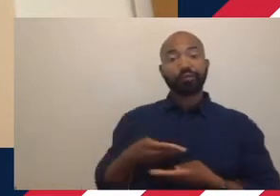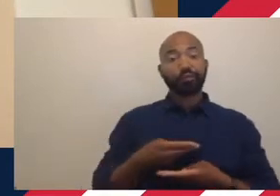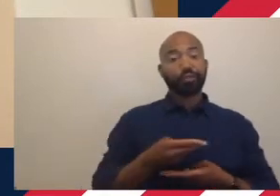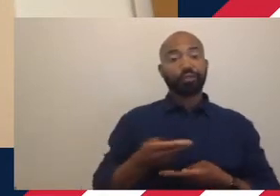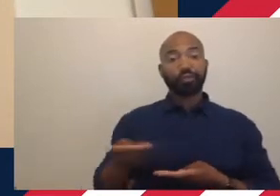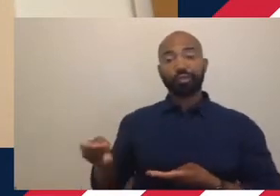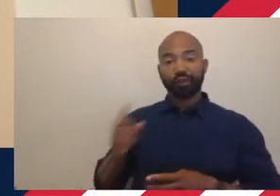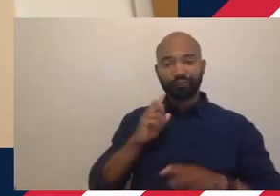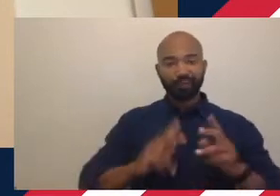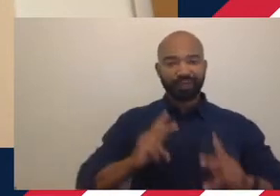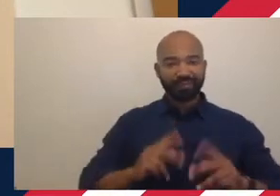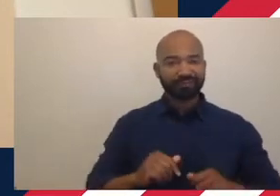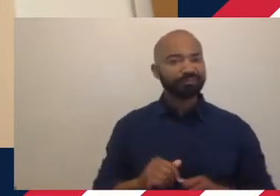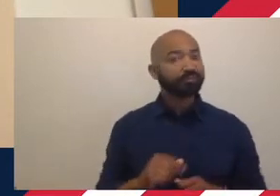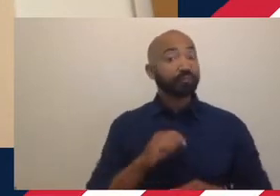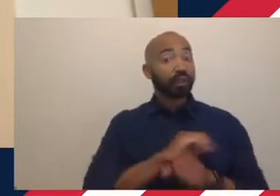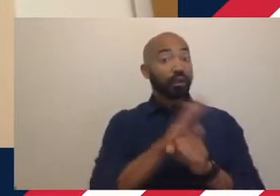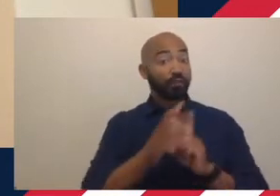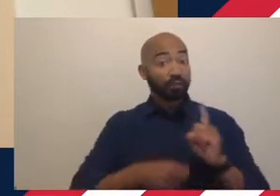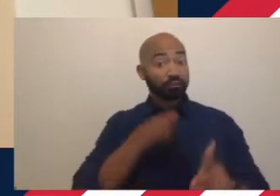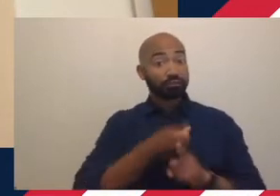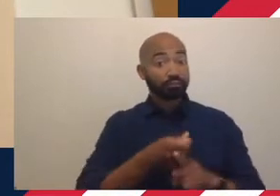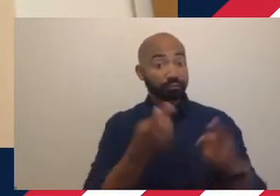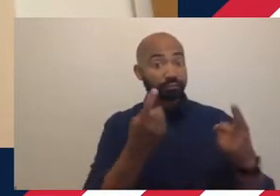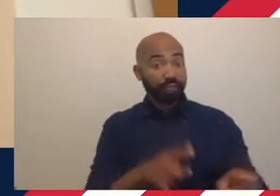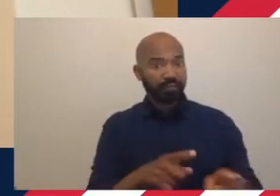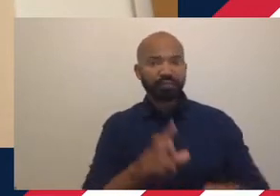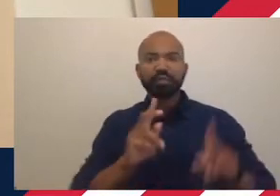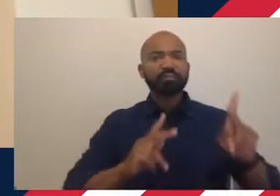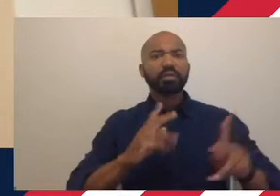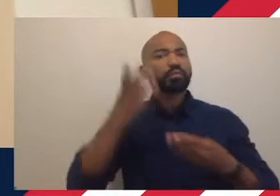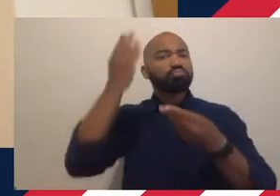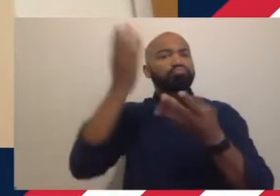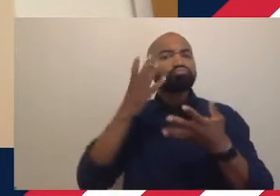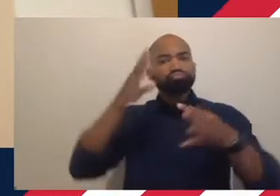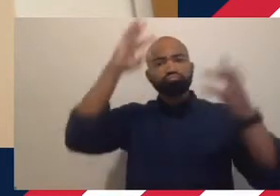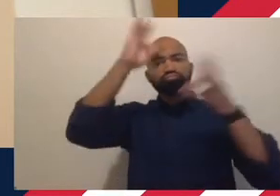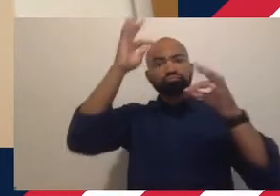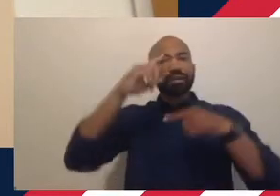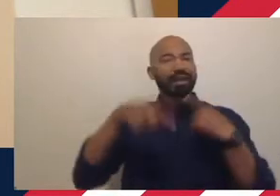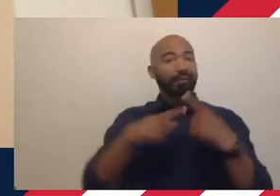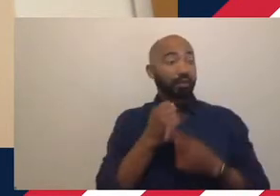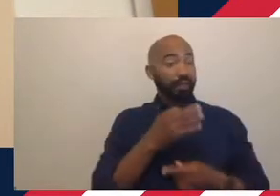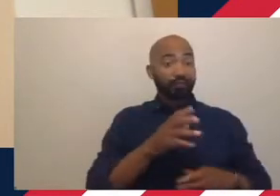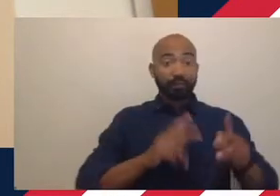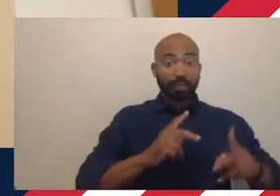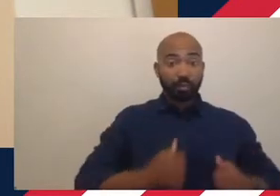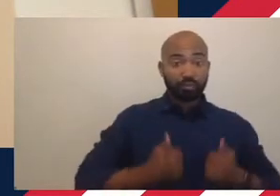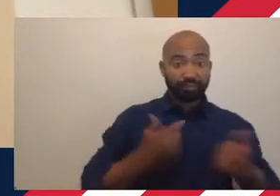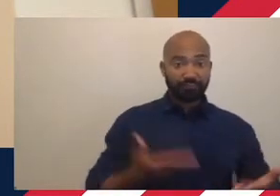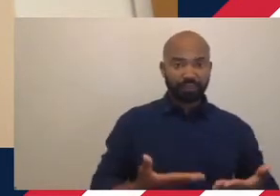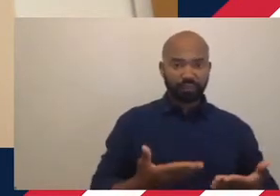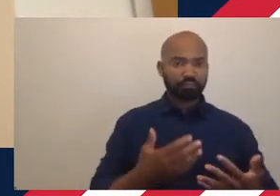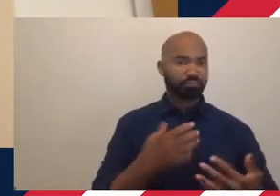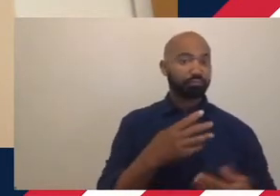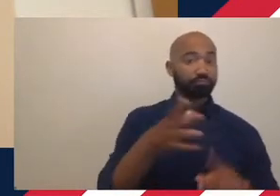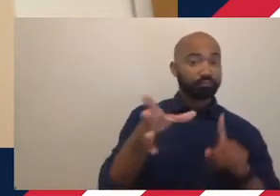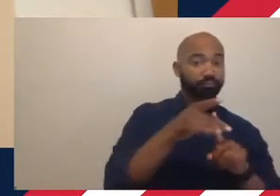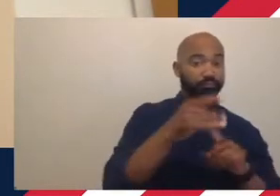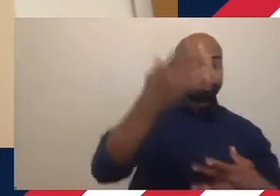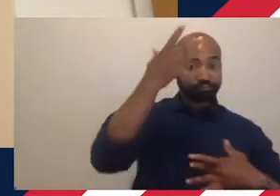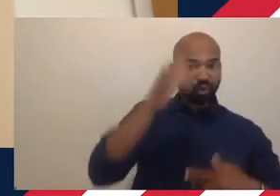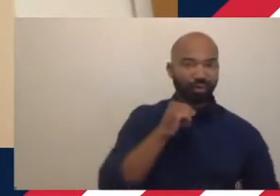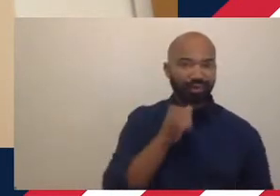place to tell us whether we were working with infected residents or not. In my facility, we had to wait 4 weeks between cases